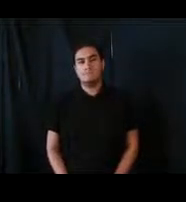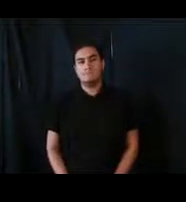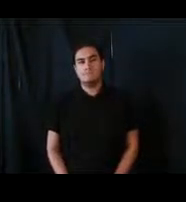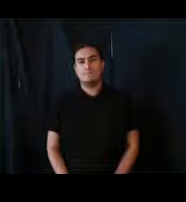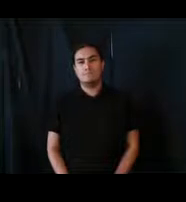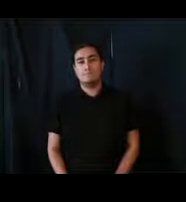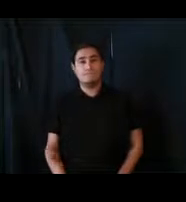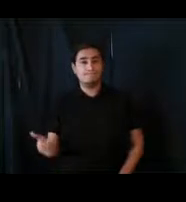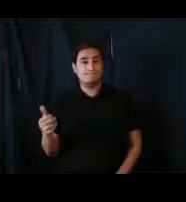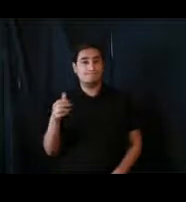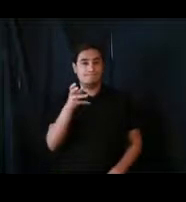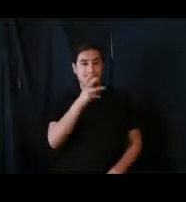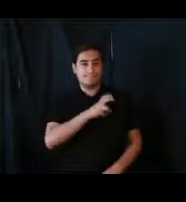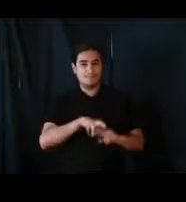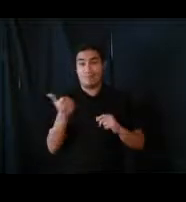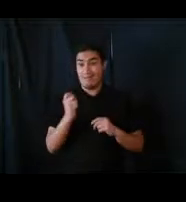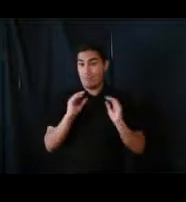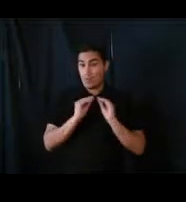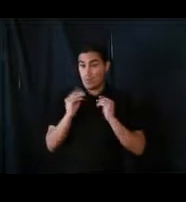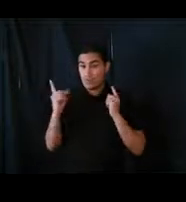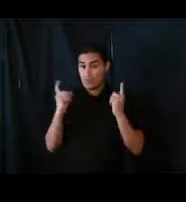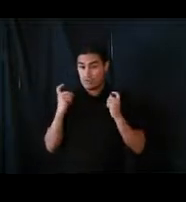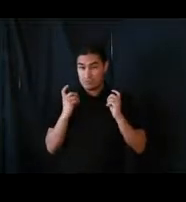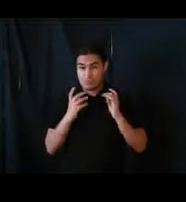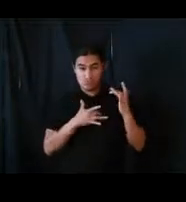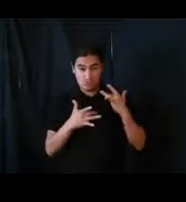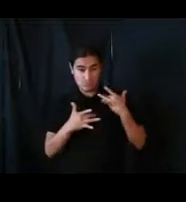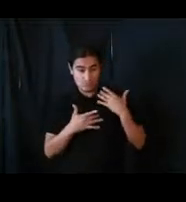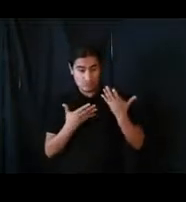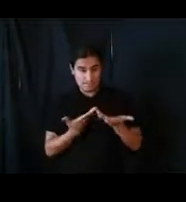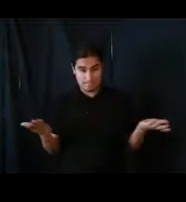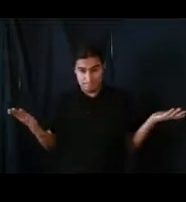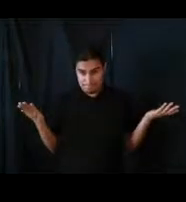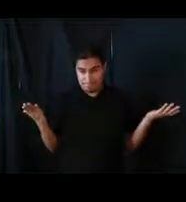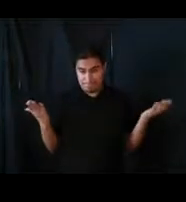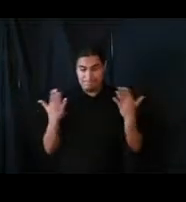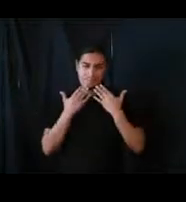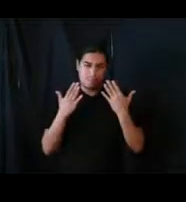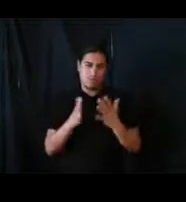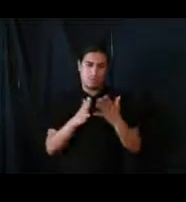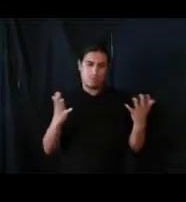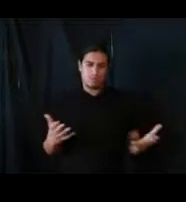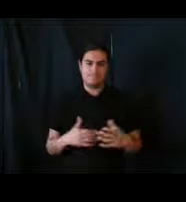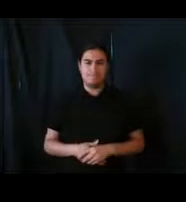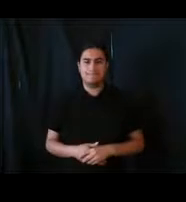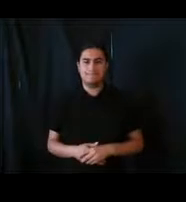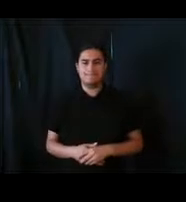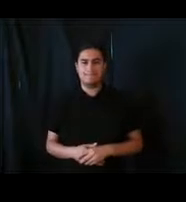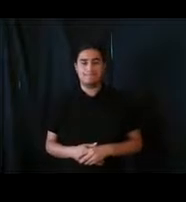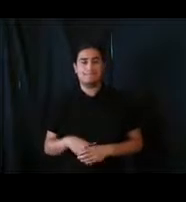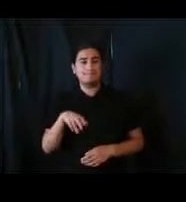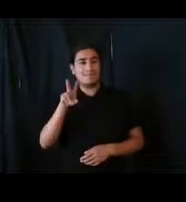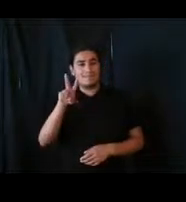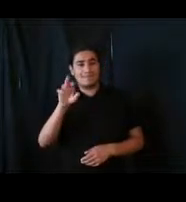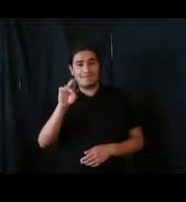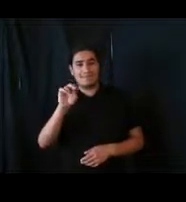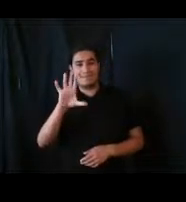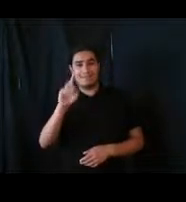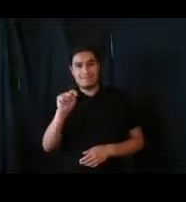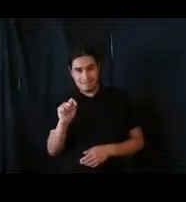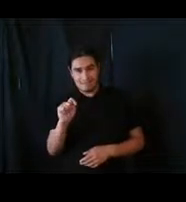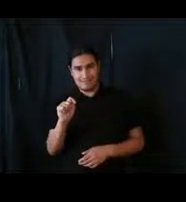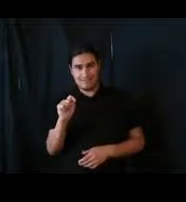any other questions or concerns for mike hey thank you so much so vincent unless then